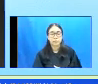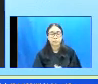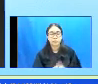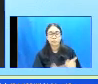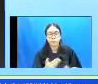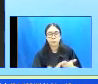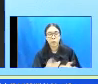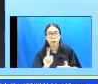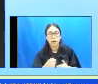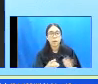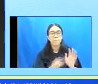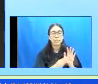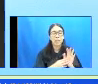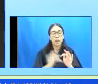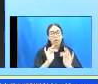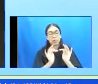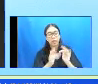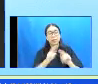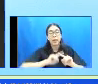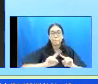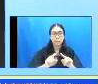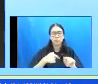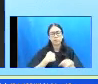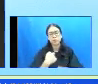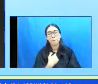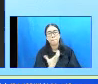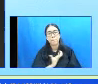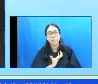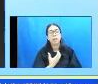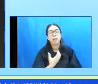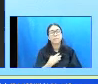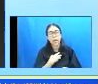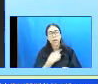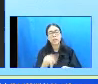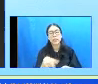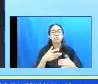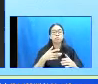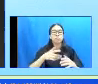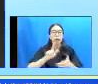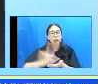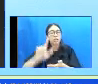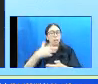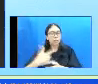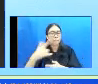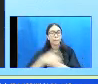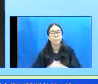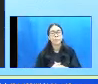today. Just because we had a first impression now, but maybe to go back to the central premise of